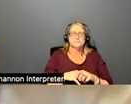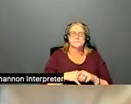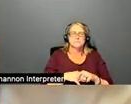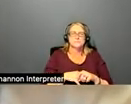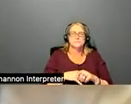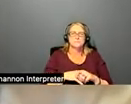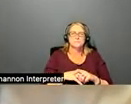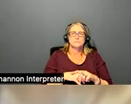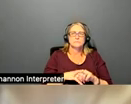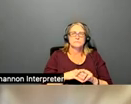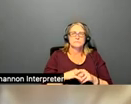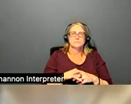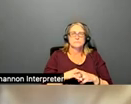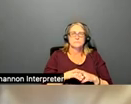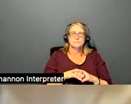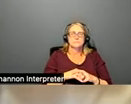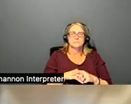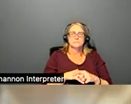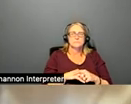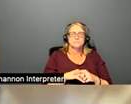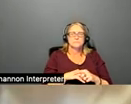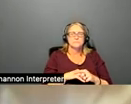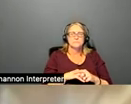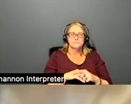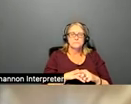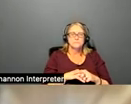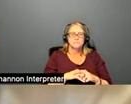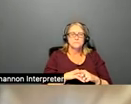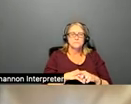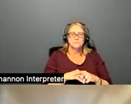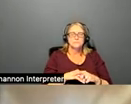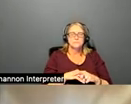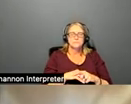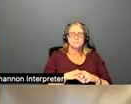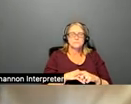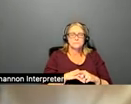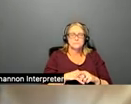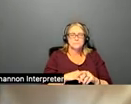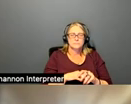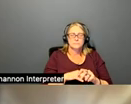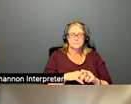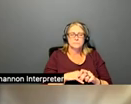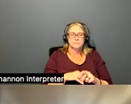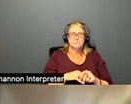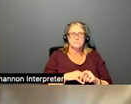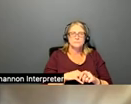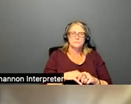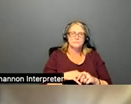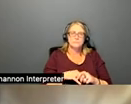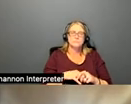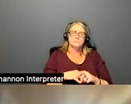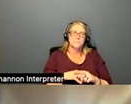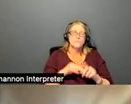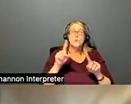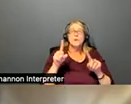pull it up. One of the other important aspects of doing this work